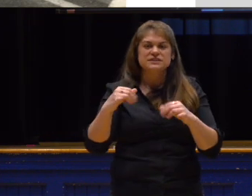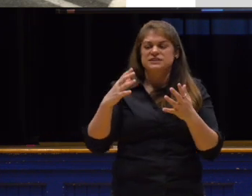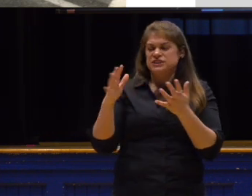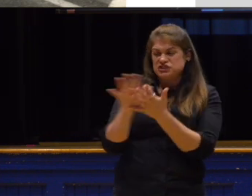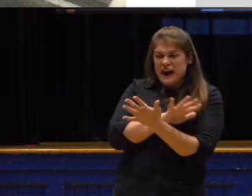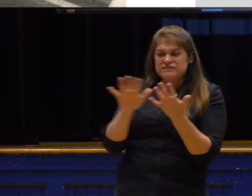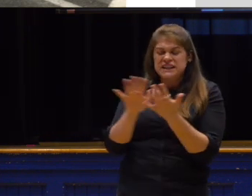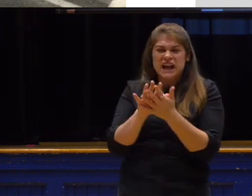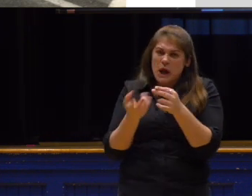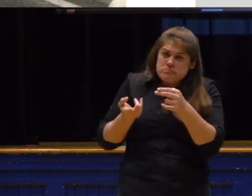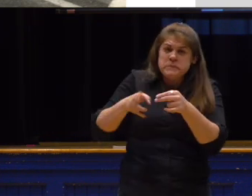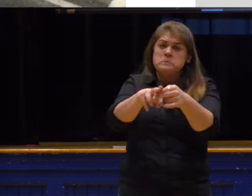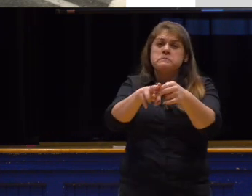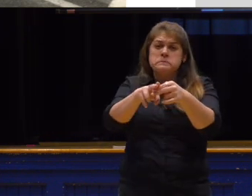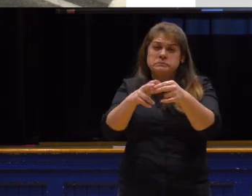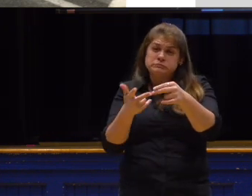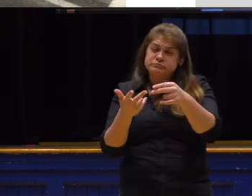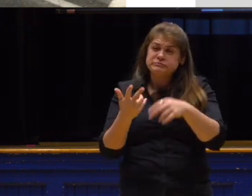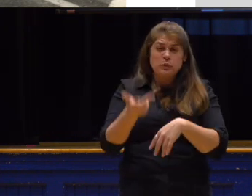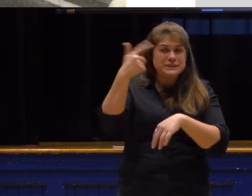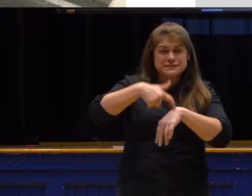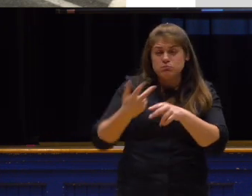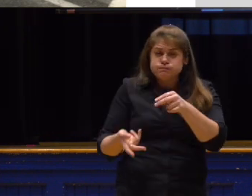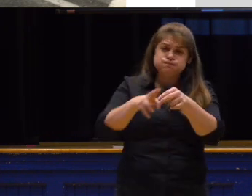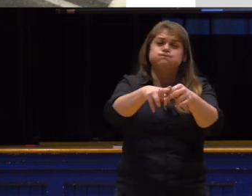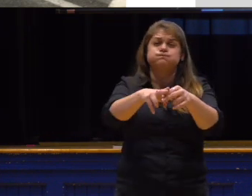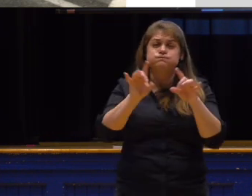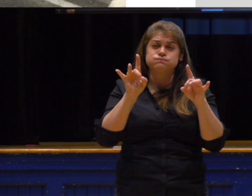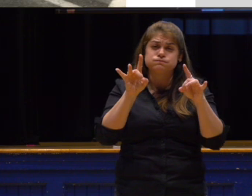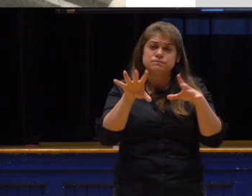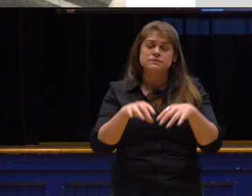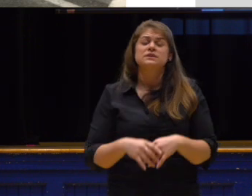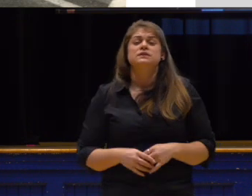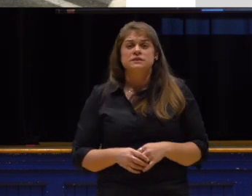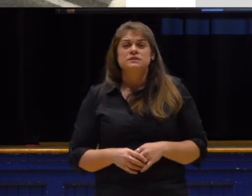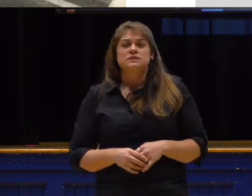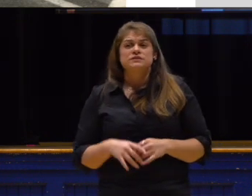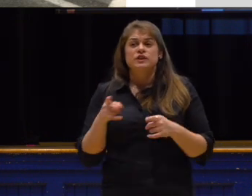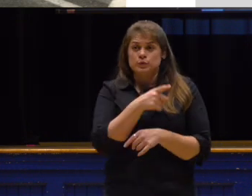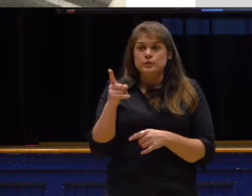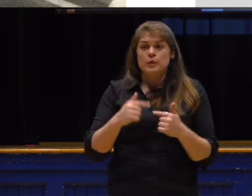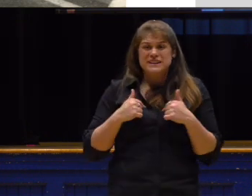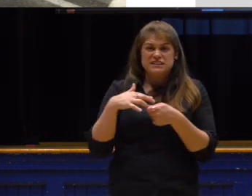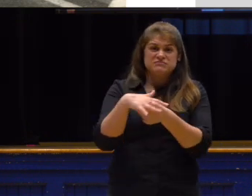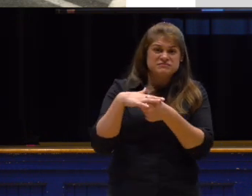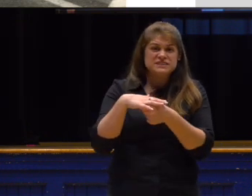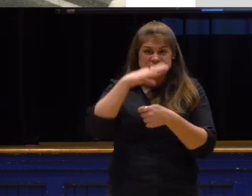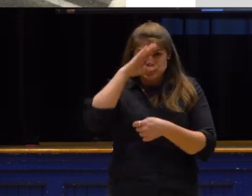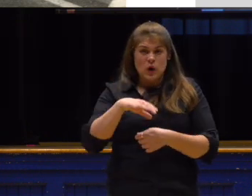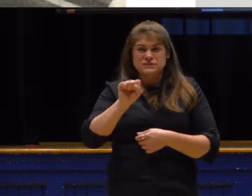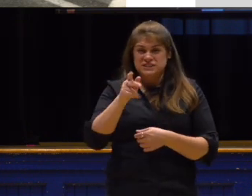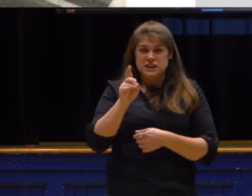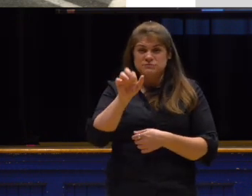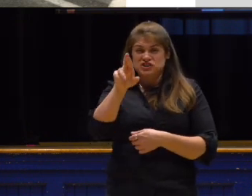have probably doubled, tripled in the past 20 years. For those of us who live in the neighborhood, knowing what Sumner Avenue